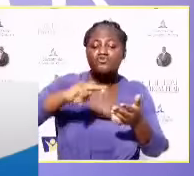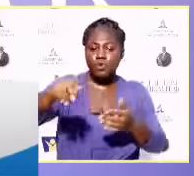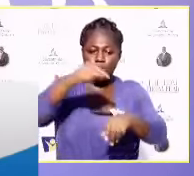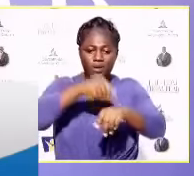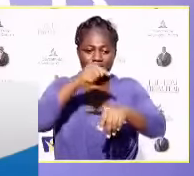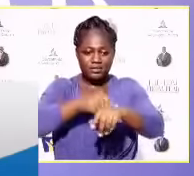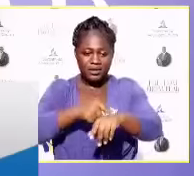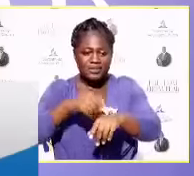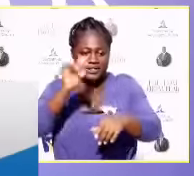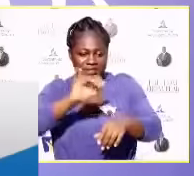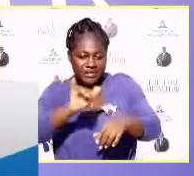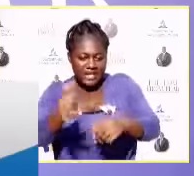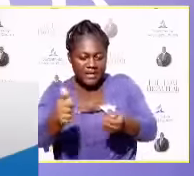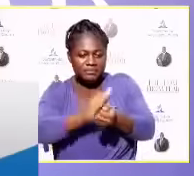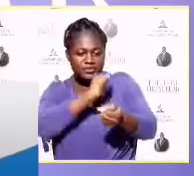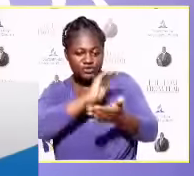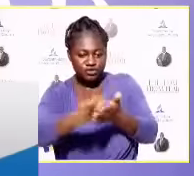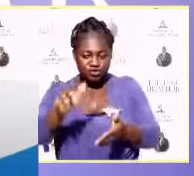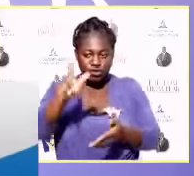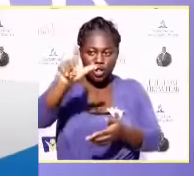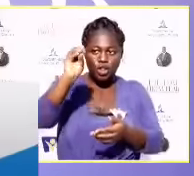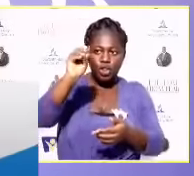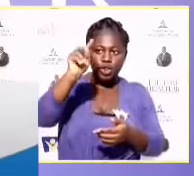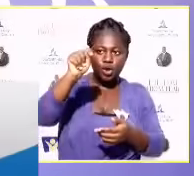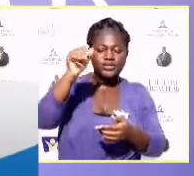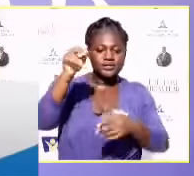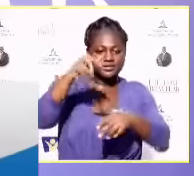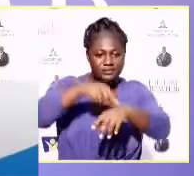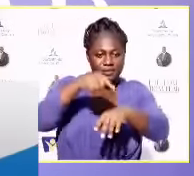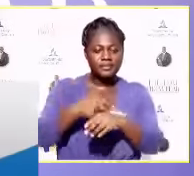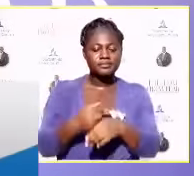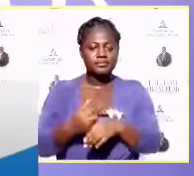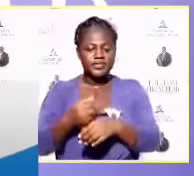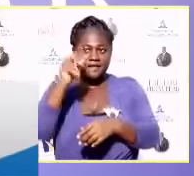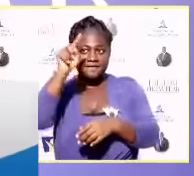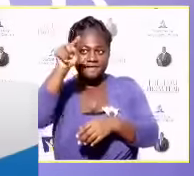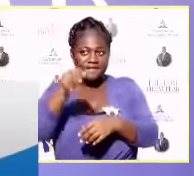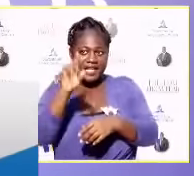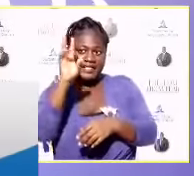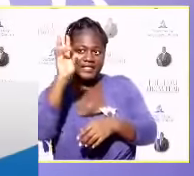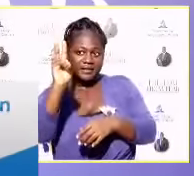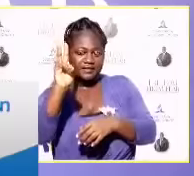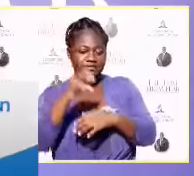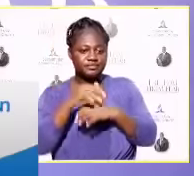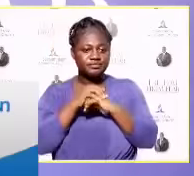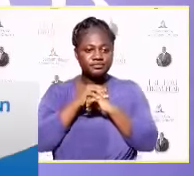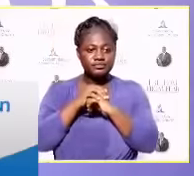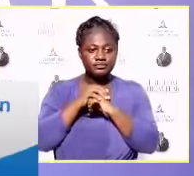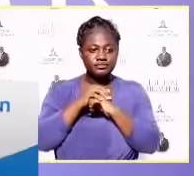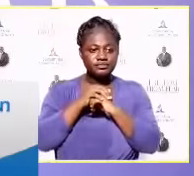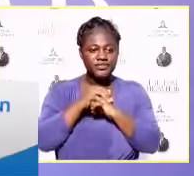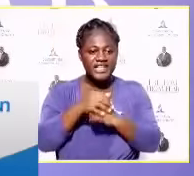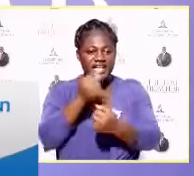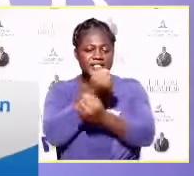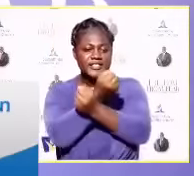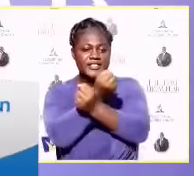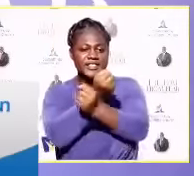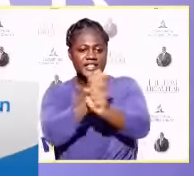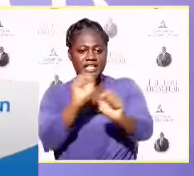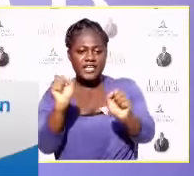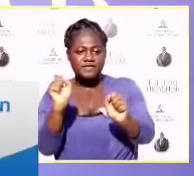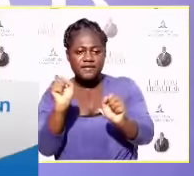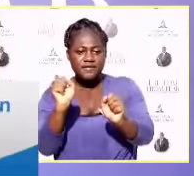Destroyed Lot's world. Now let's go to verse 7. And delivered just Lot. Now